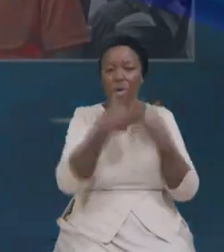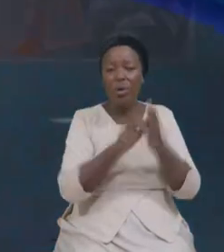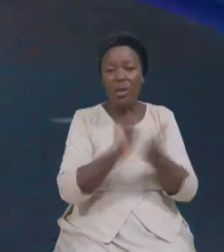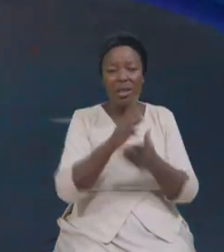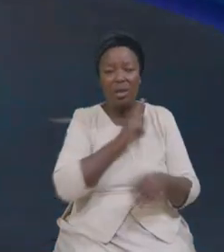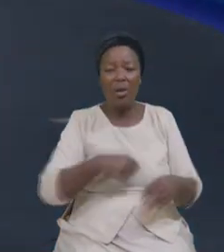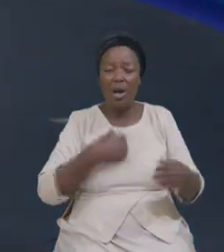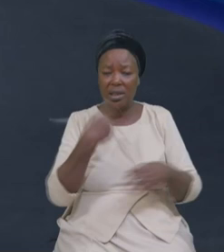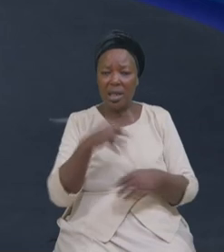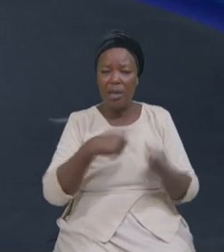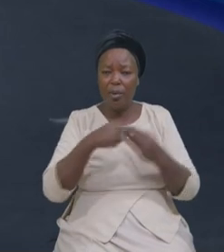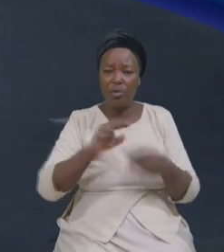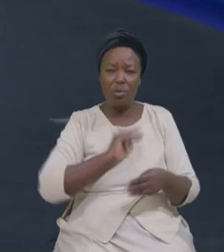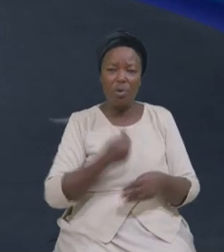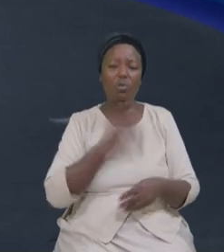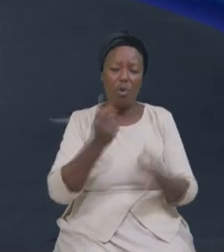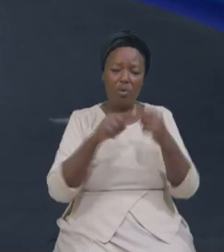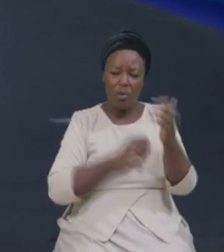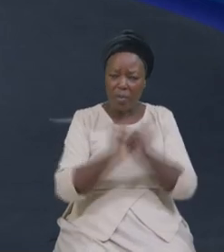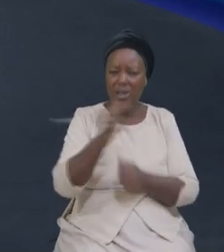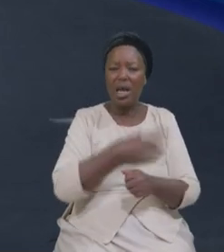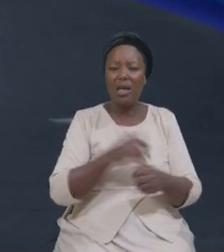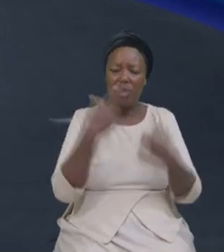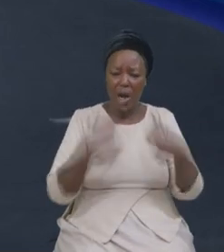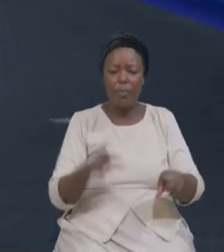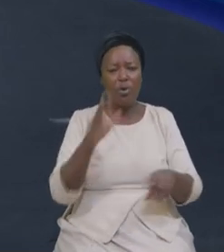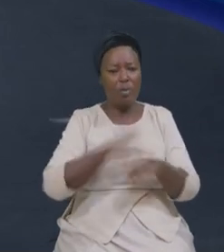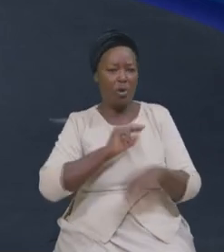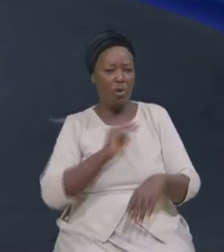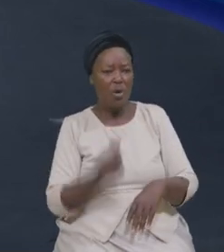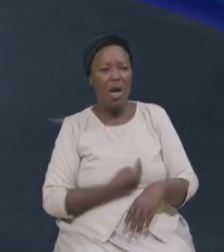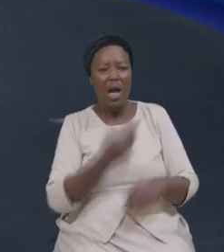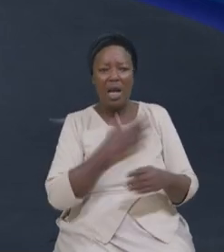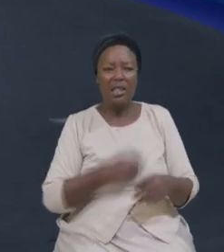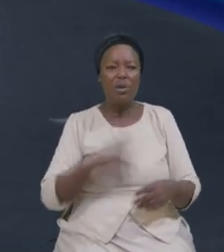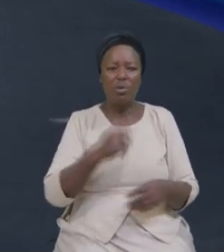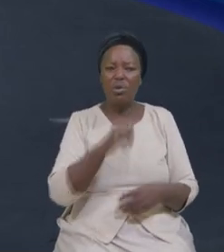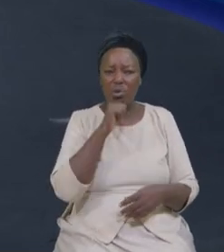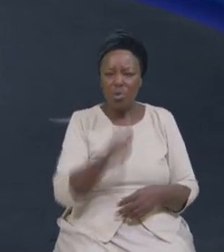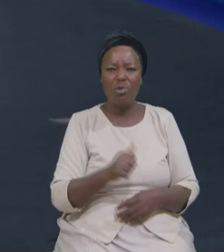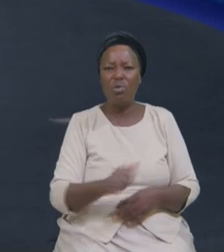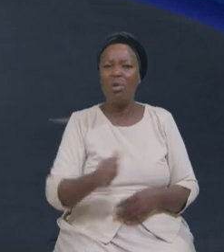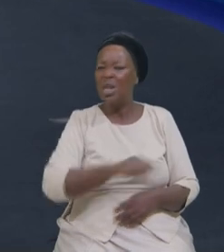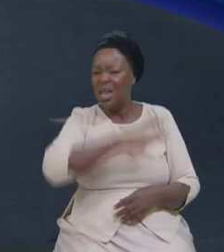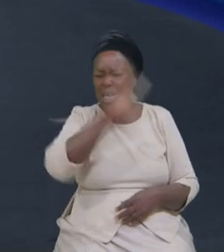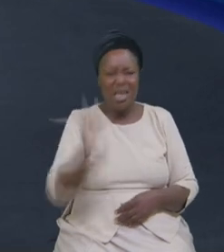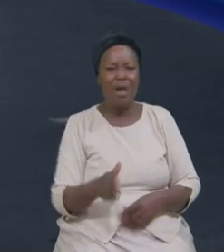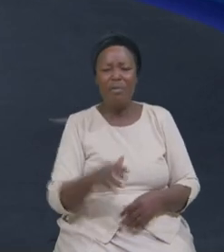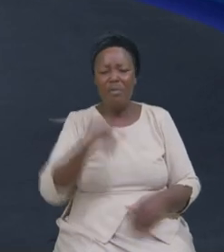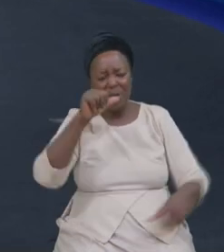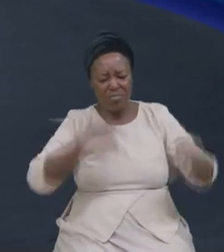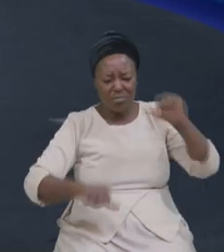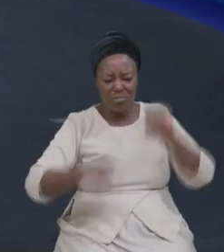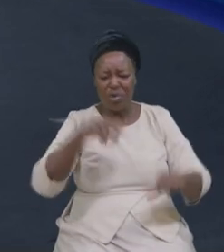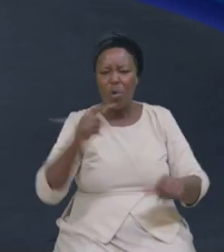Sea and divided the River Jordan and make Jericho walls to fall without shooting an arrow? Am I fully